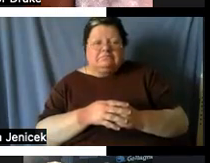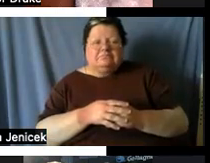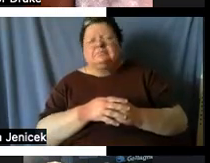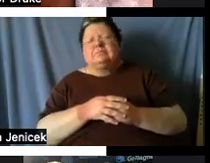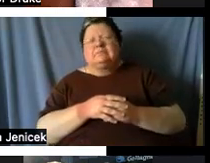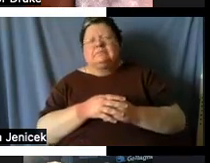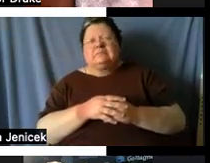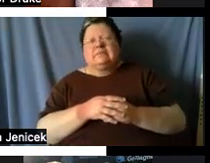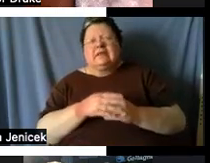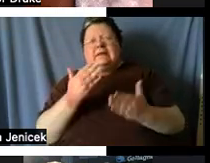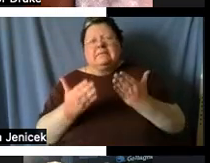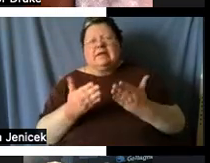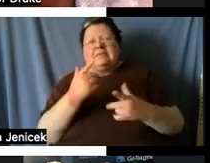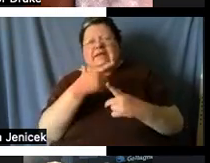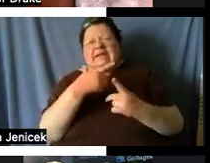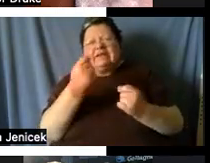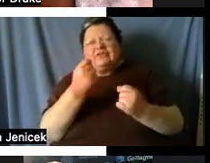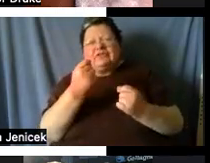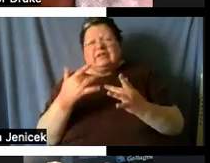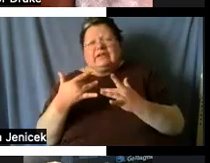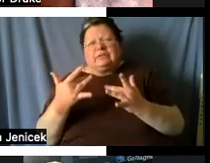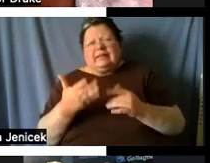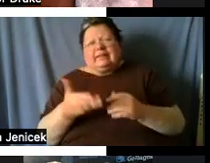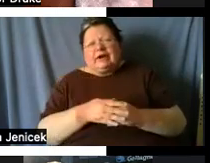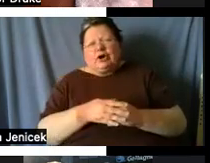There might be an interesting trend there.